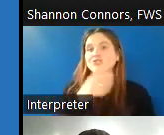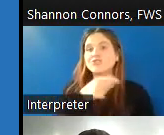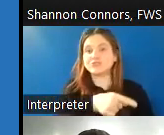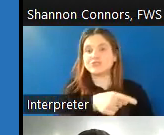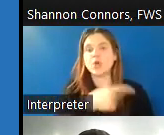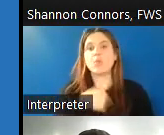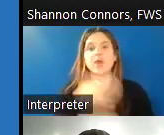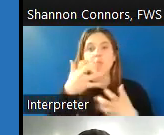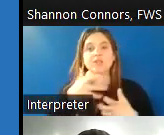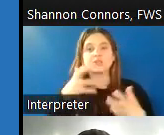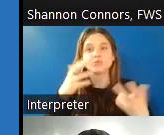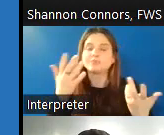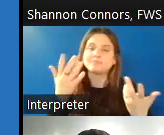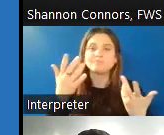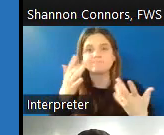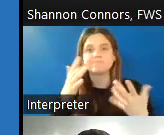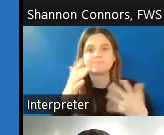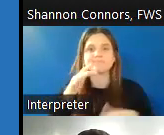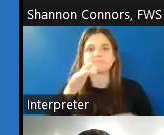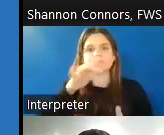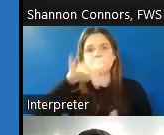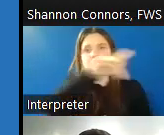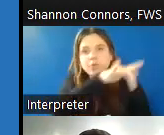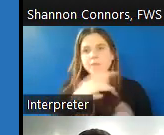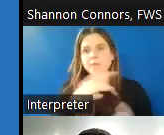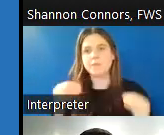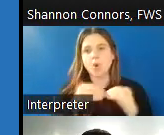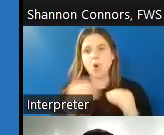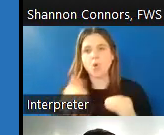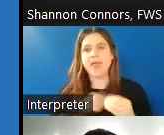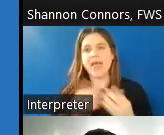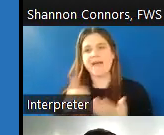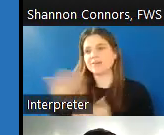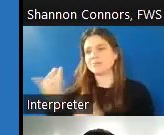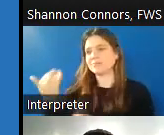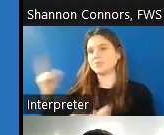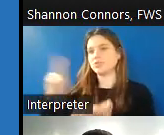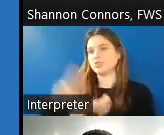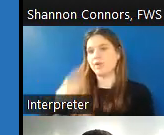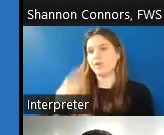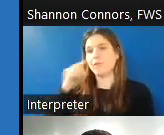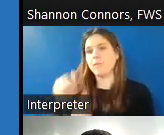wanted the logger, as part of his logging contract, to come and create piles.